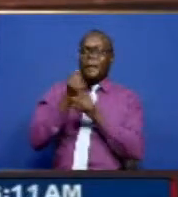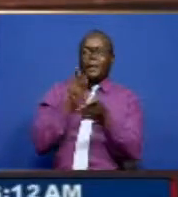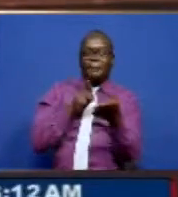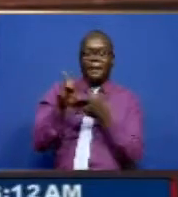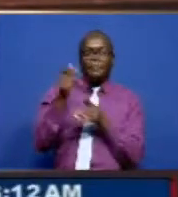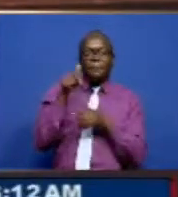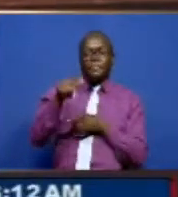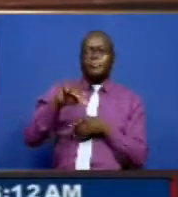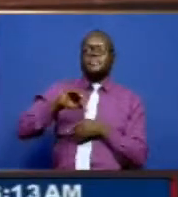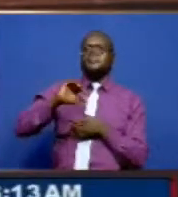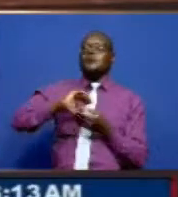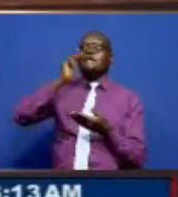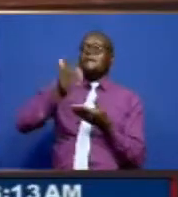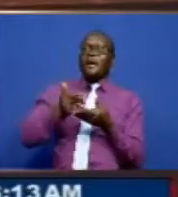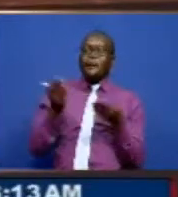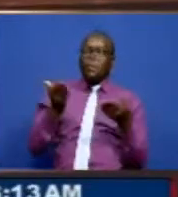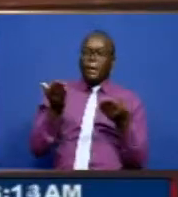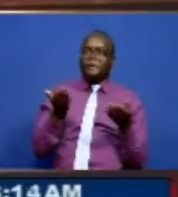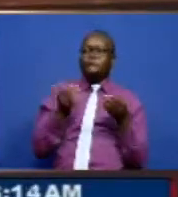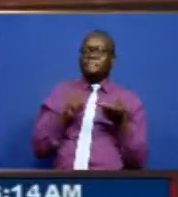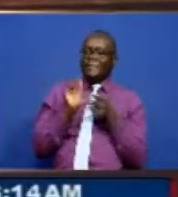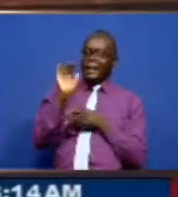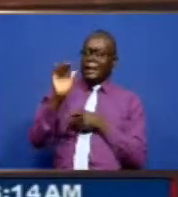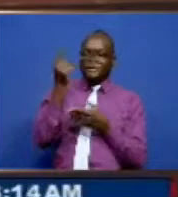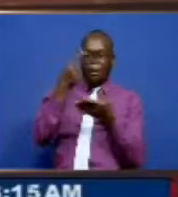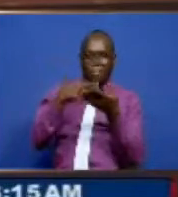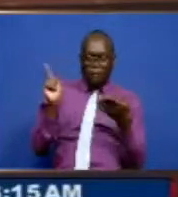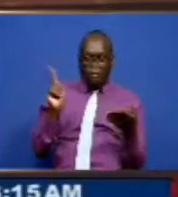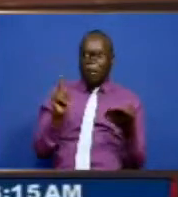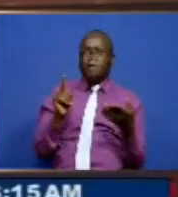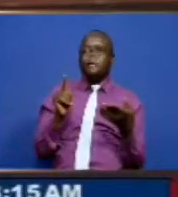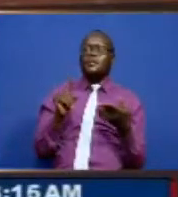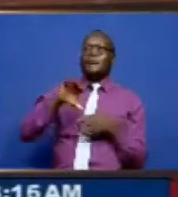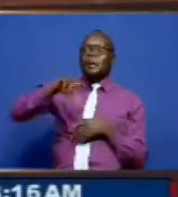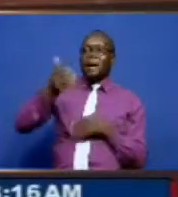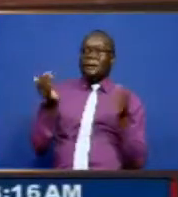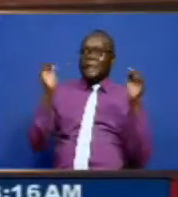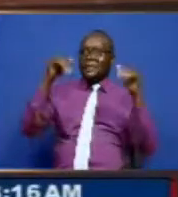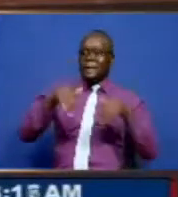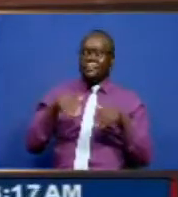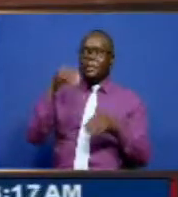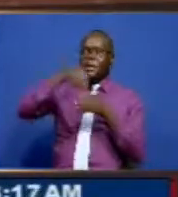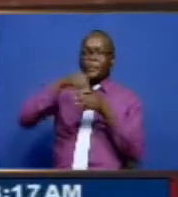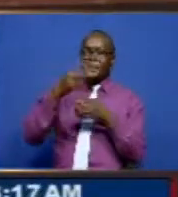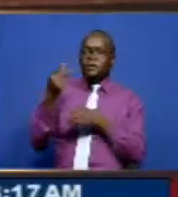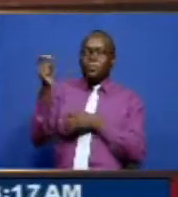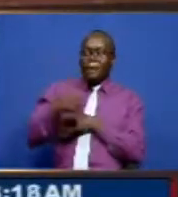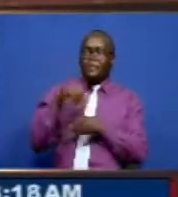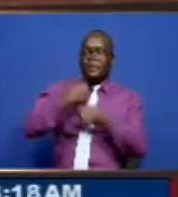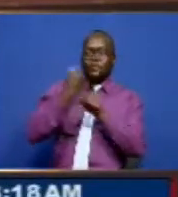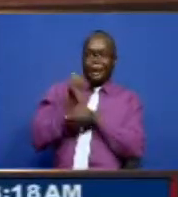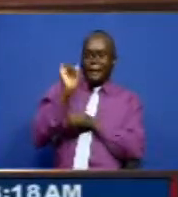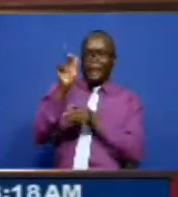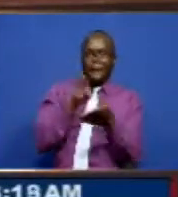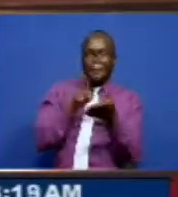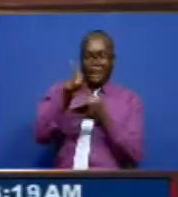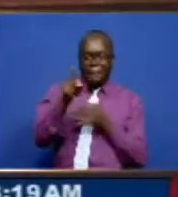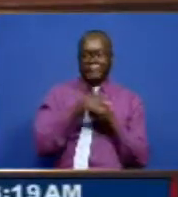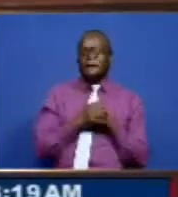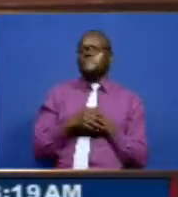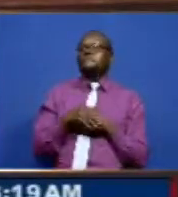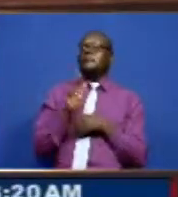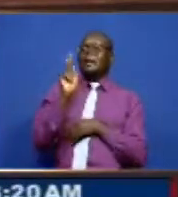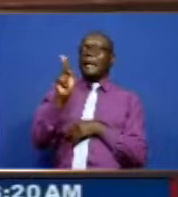of the fund where necessary, and seek approval of the County Assembly within 2 months of making such payments.